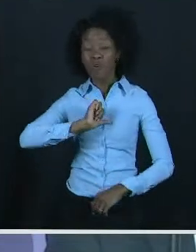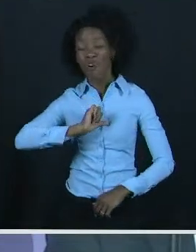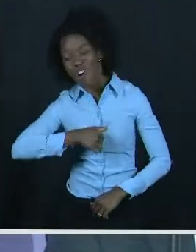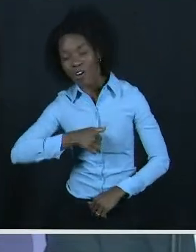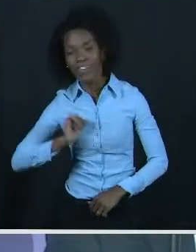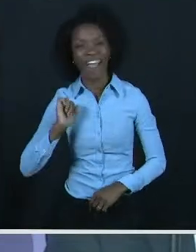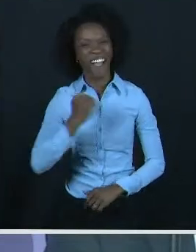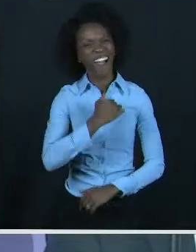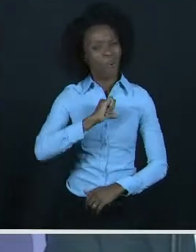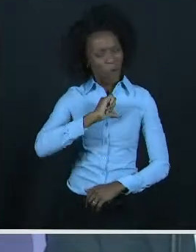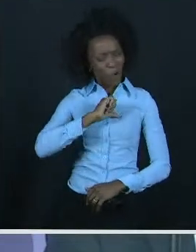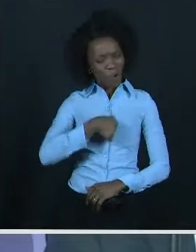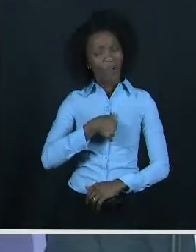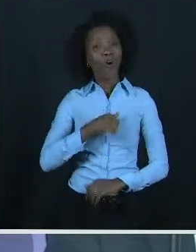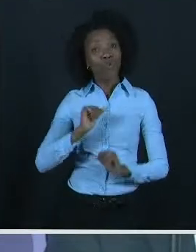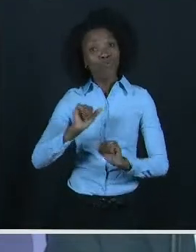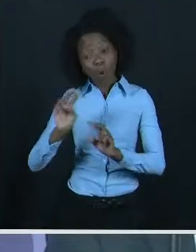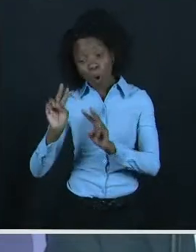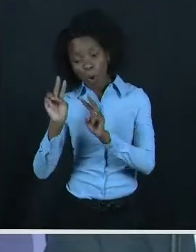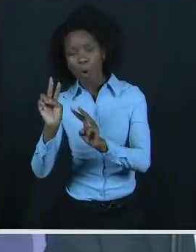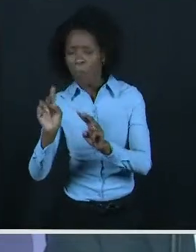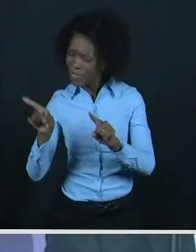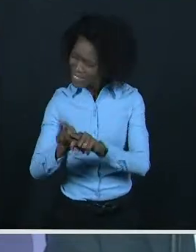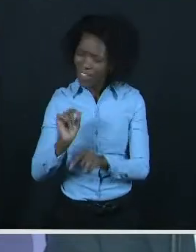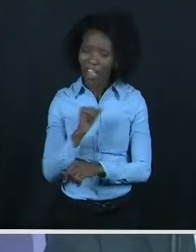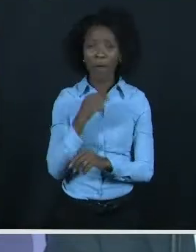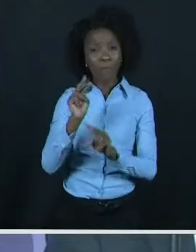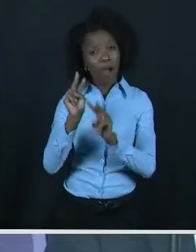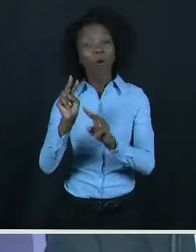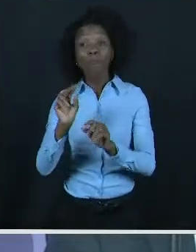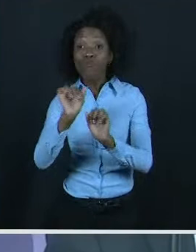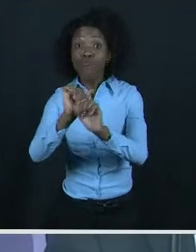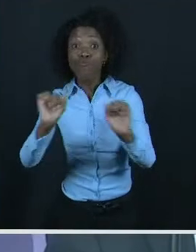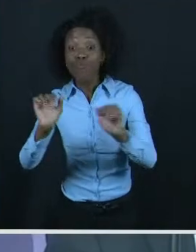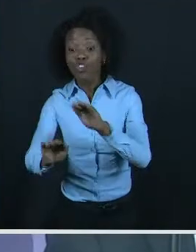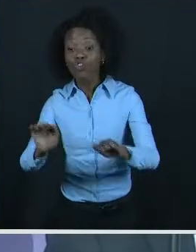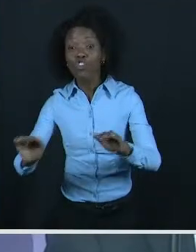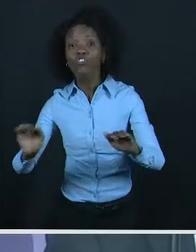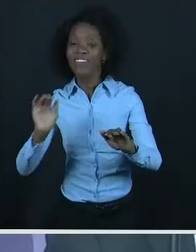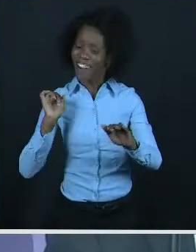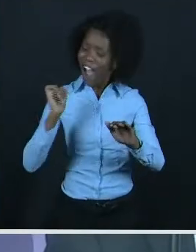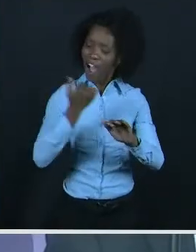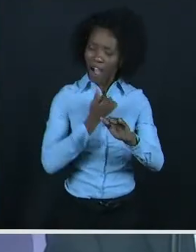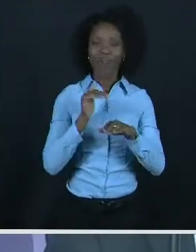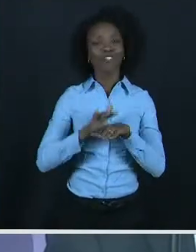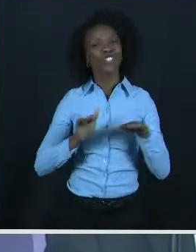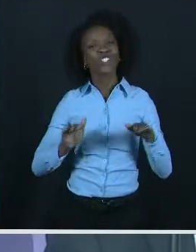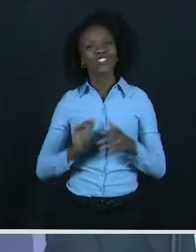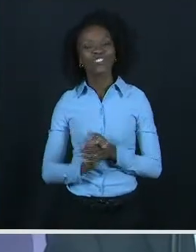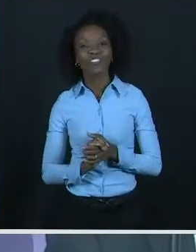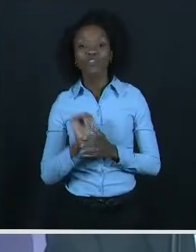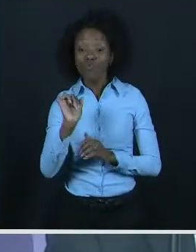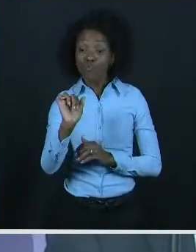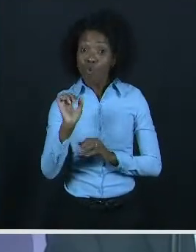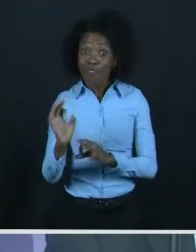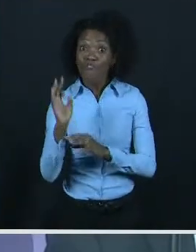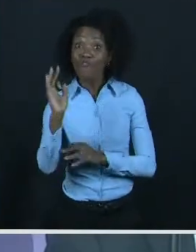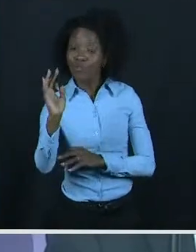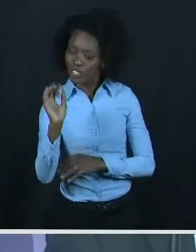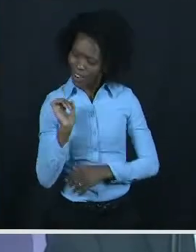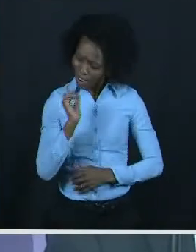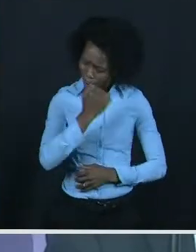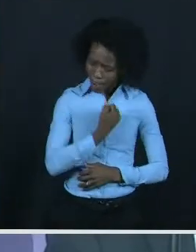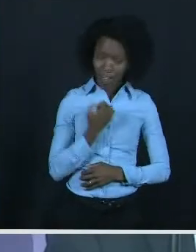your hopes are our hopes, your children are our children, your future is